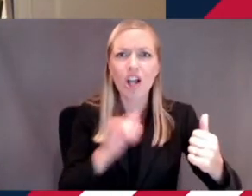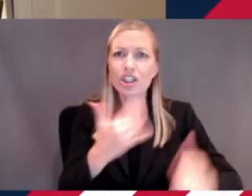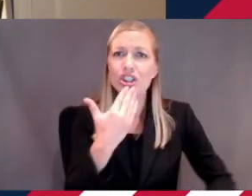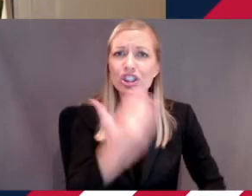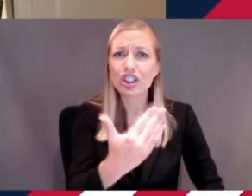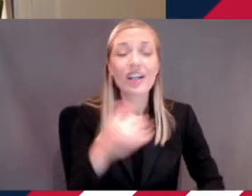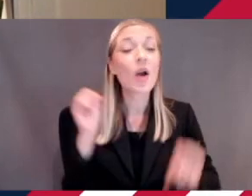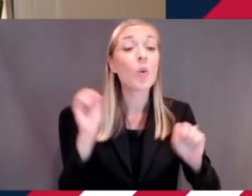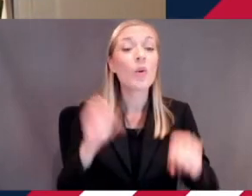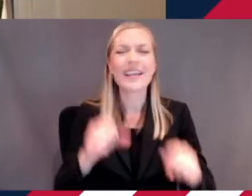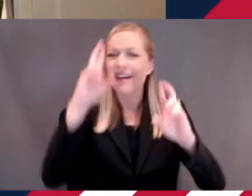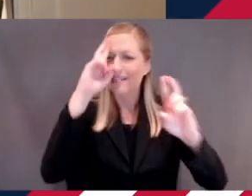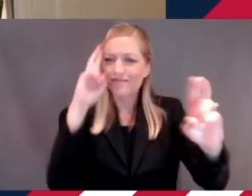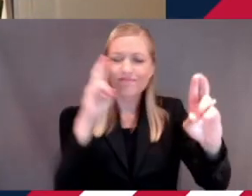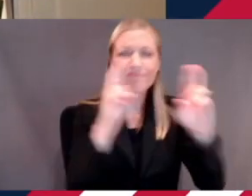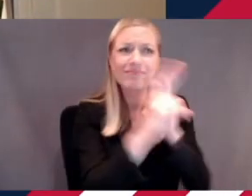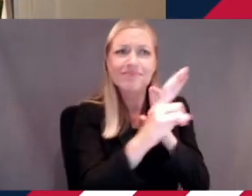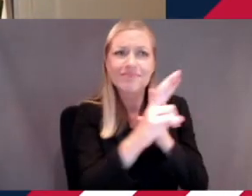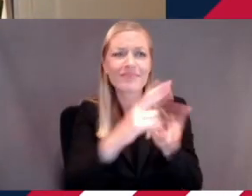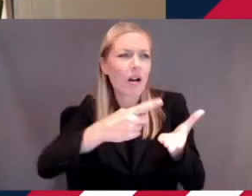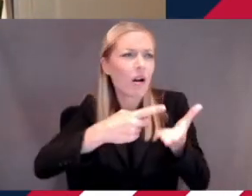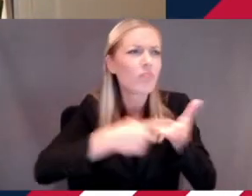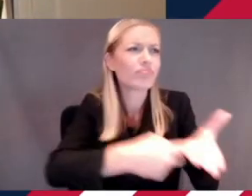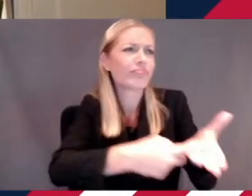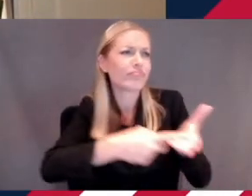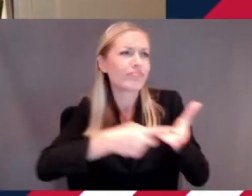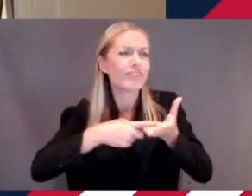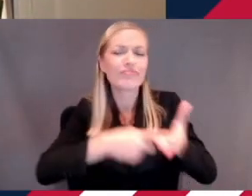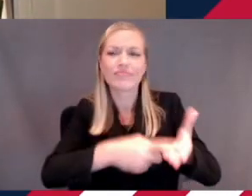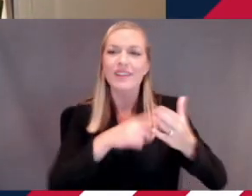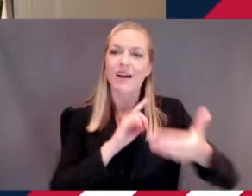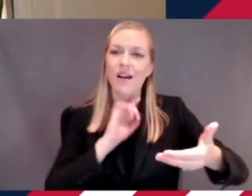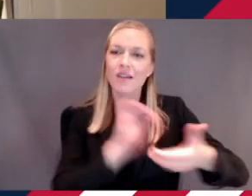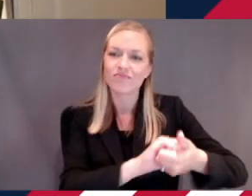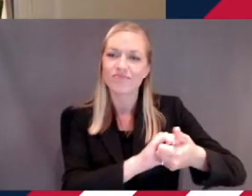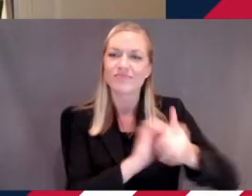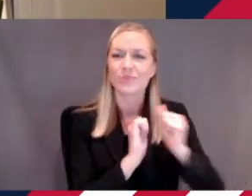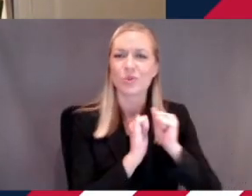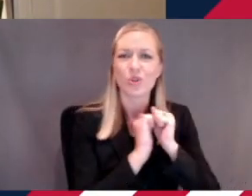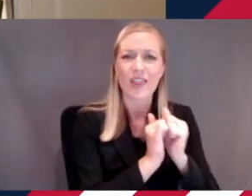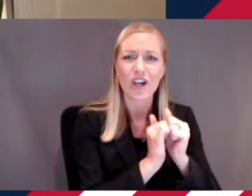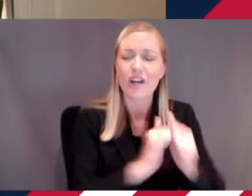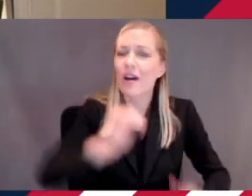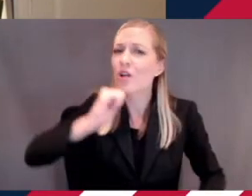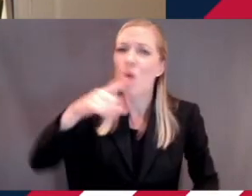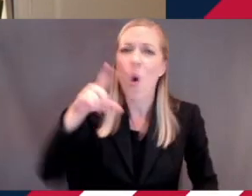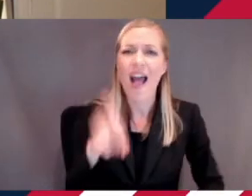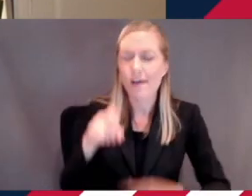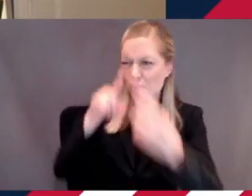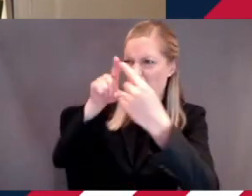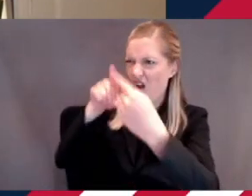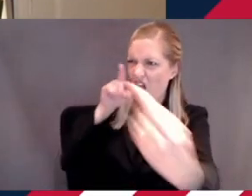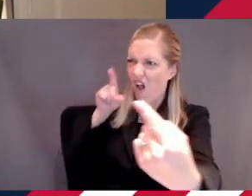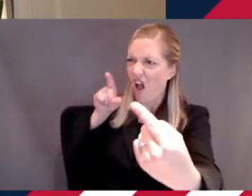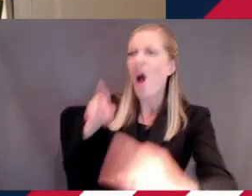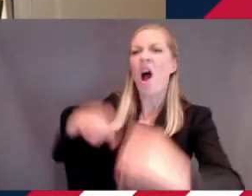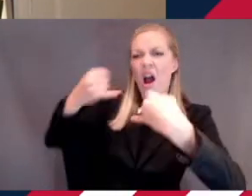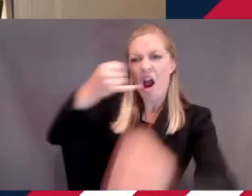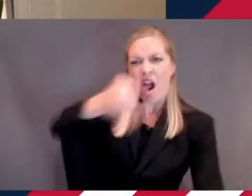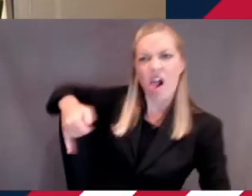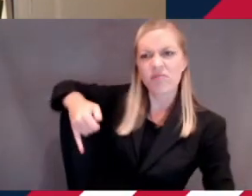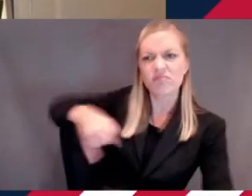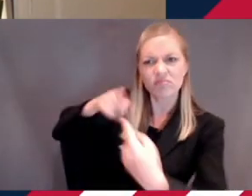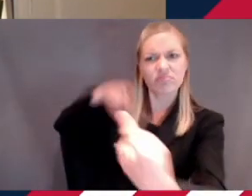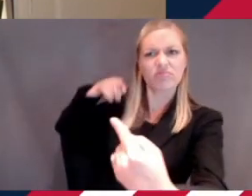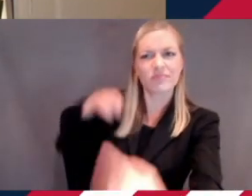but understand that we are together. Donald Trump, in these remaining 96 days, and let me remind us all, we got 96 days till